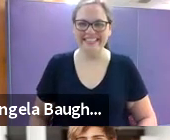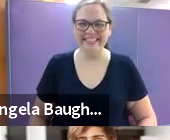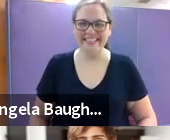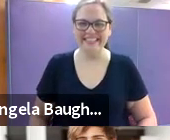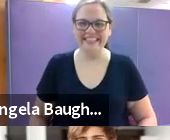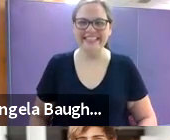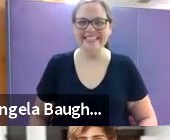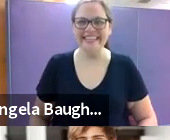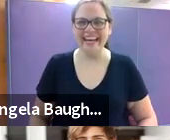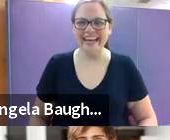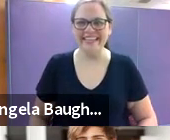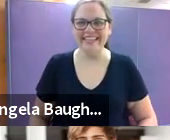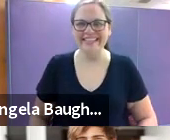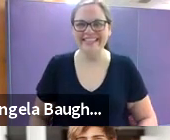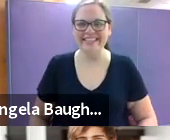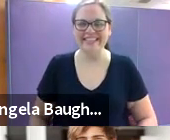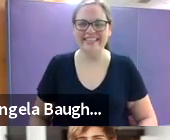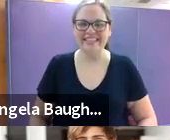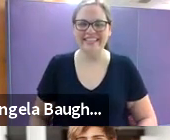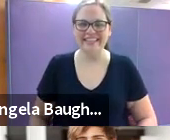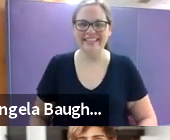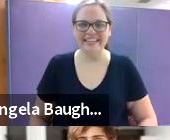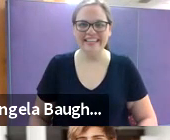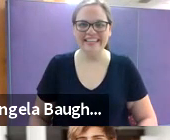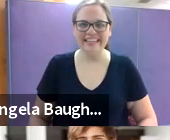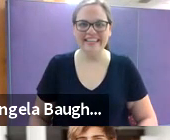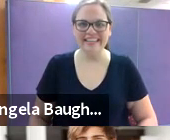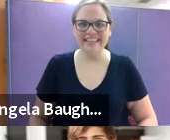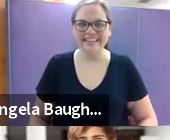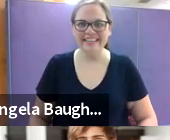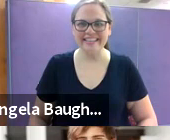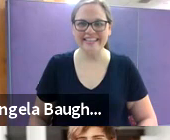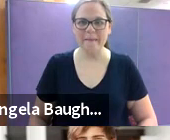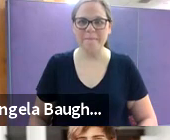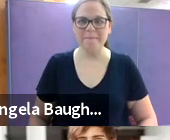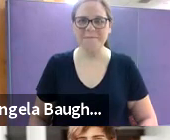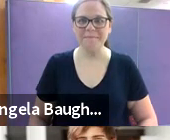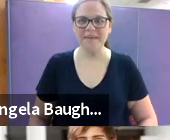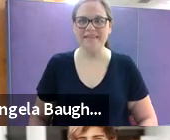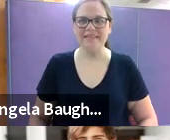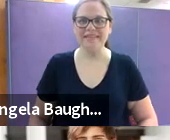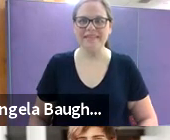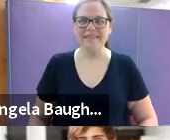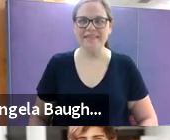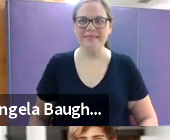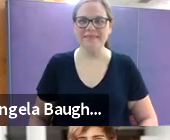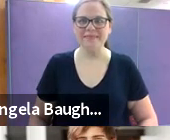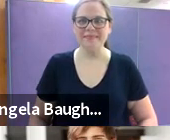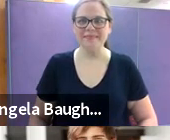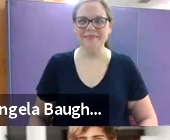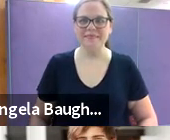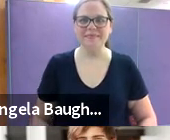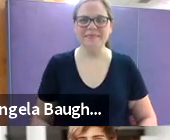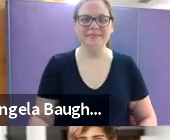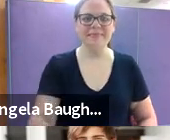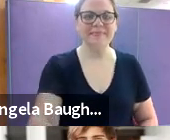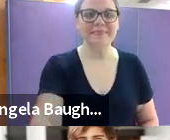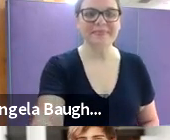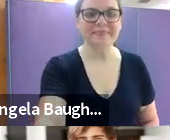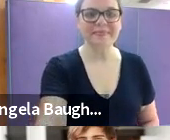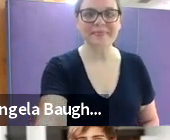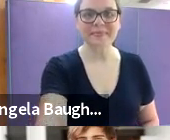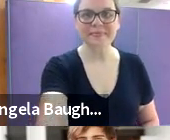Yeah, you're spotlighted. Okay. Just let Chris Lavish know. I thought I did. Hang on a second. Oh, I just did